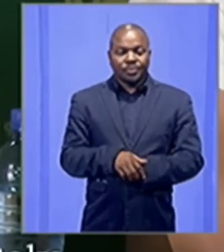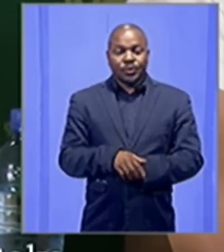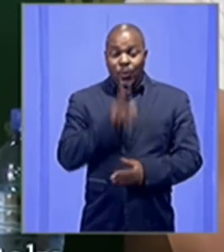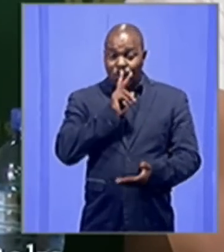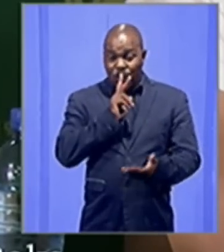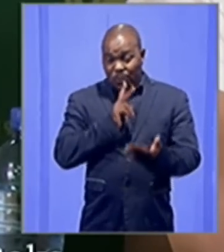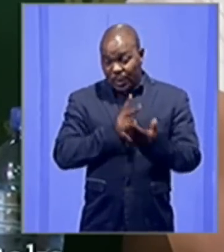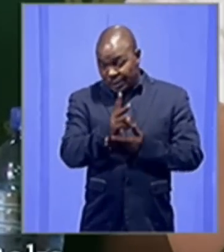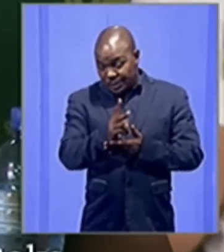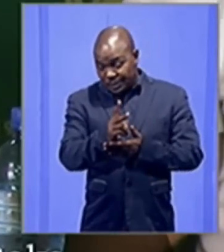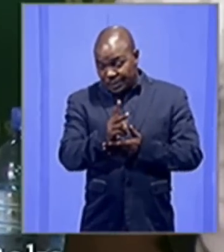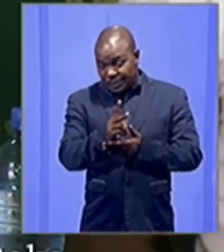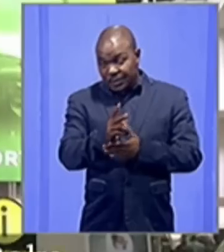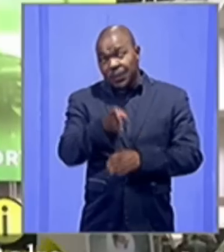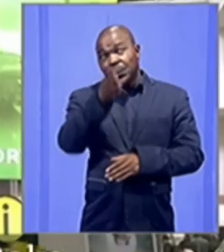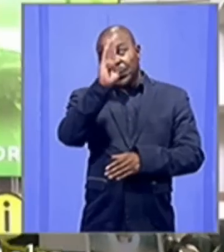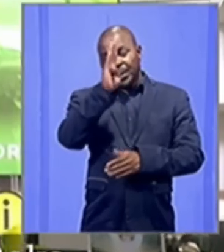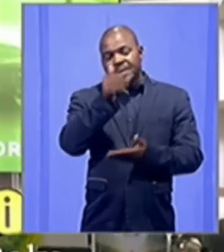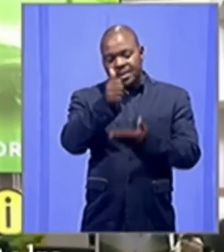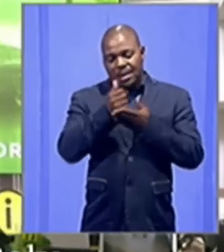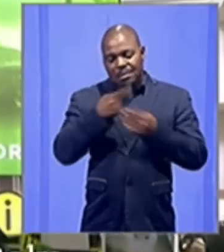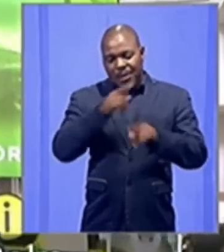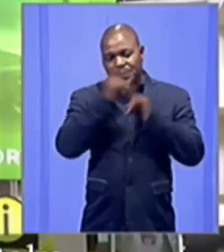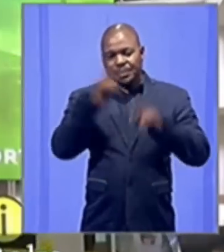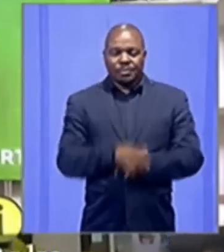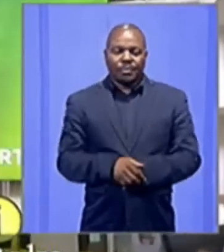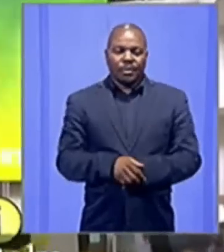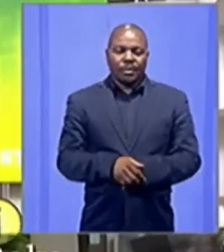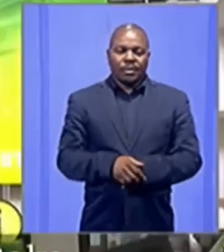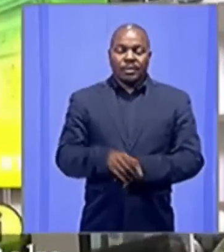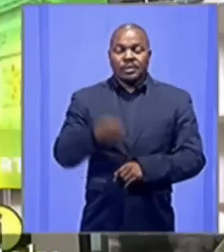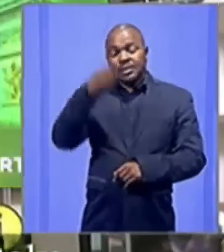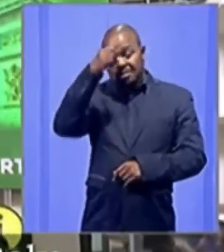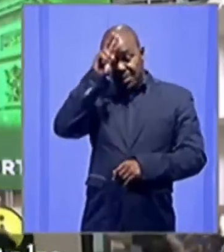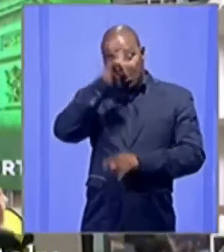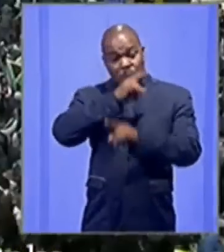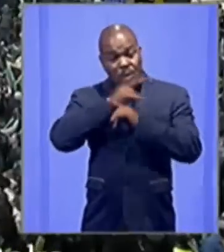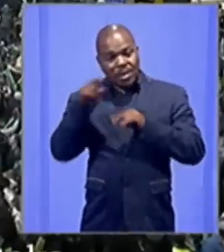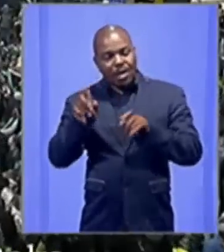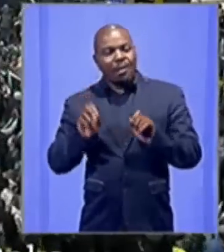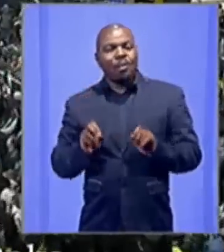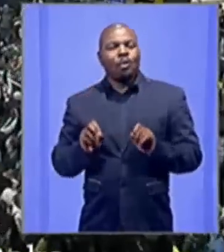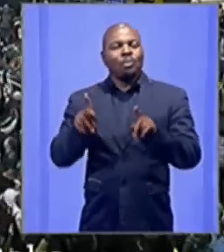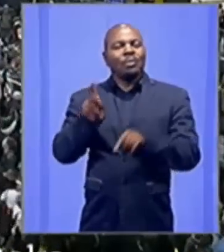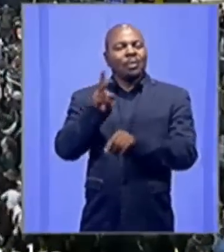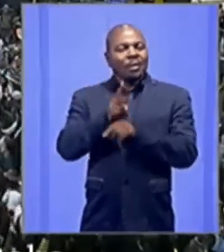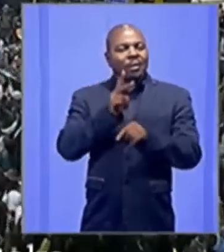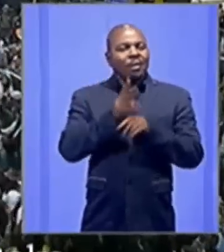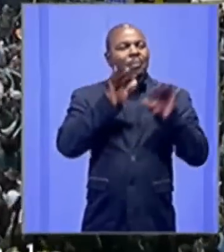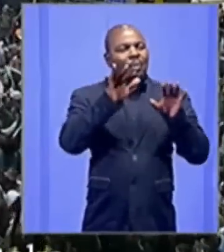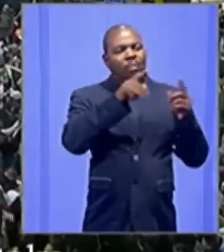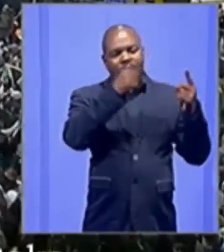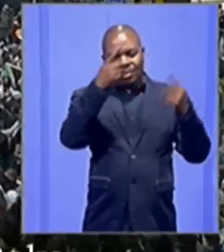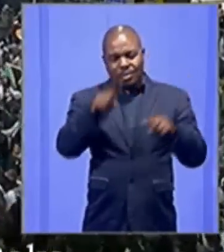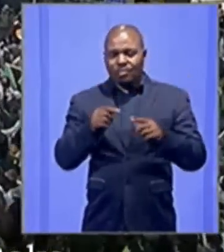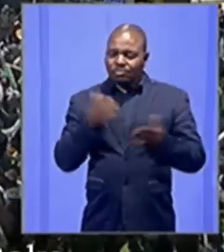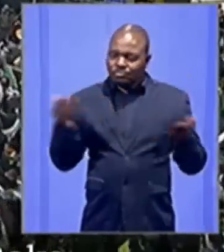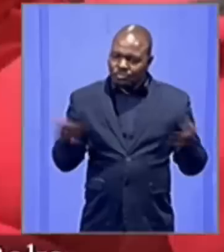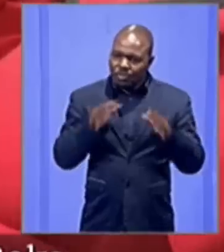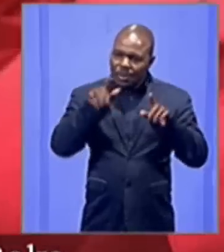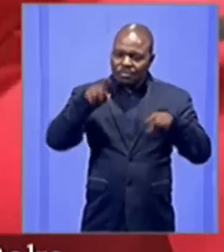honestly, God did it for us. Go sa le bjalo katlego ya Springboks e bile monyetla wo mongwe wa balatedi go tlhotlheletša botee ka